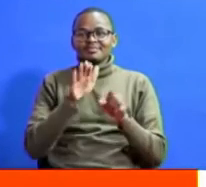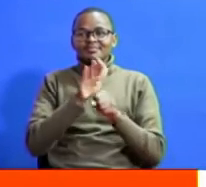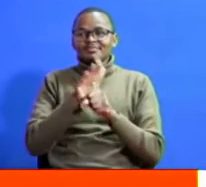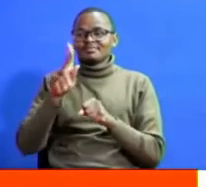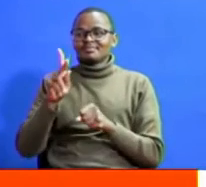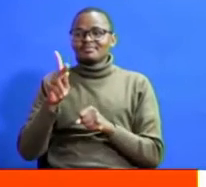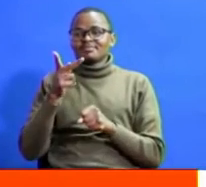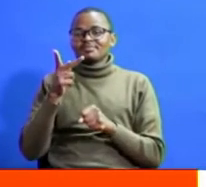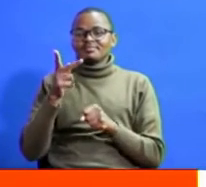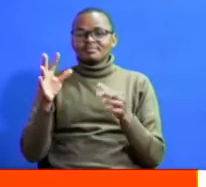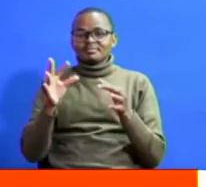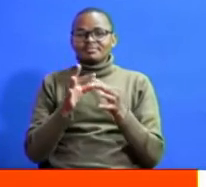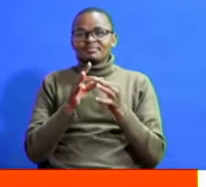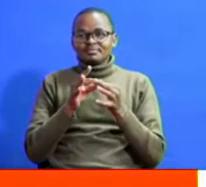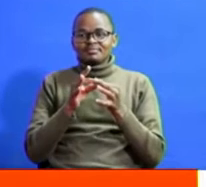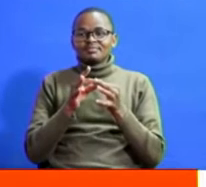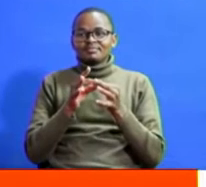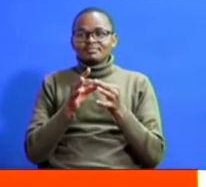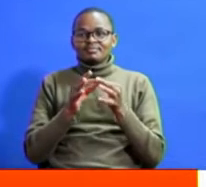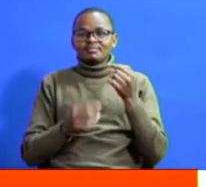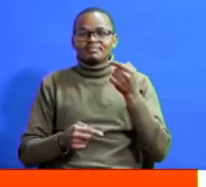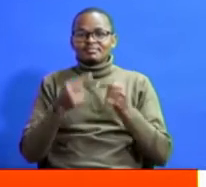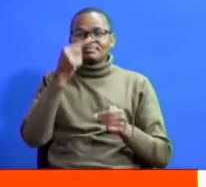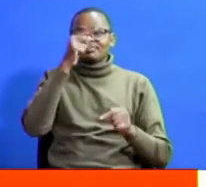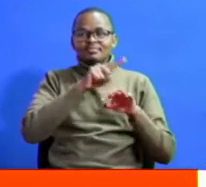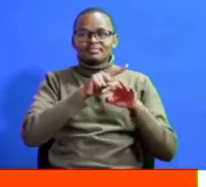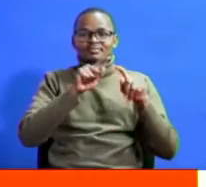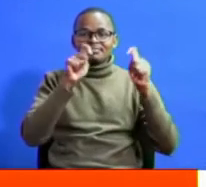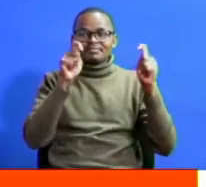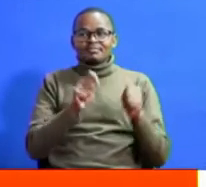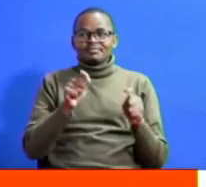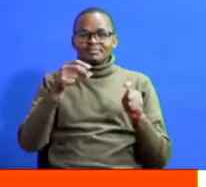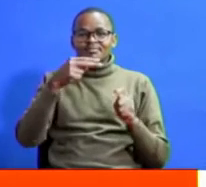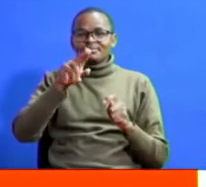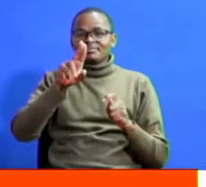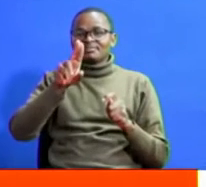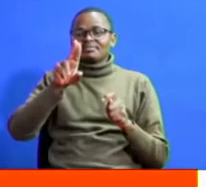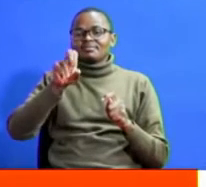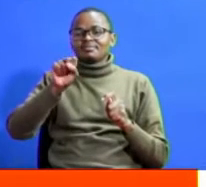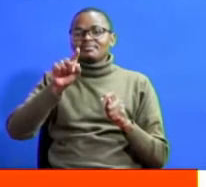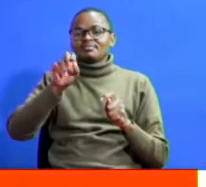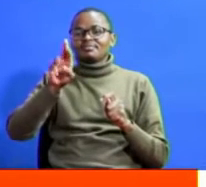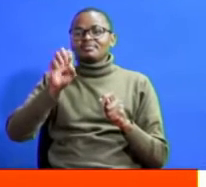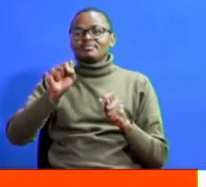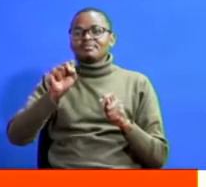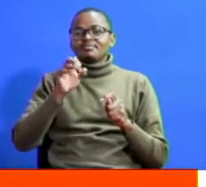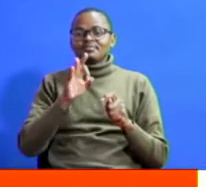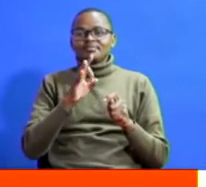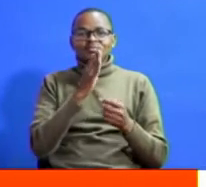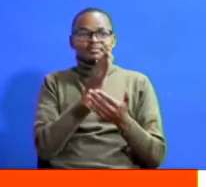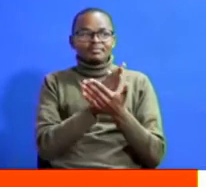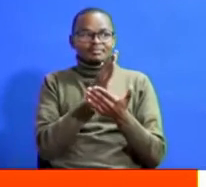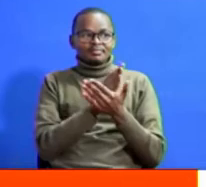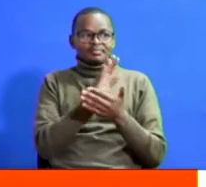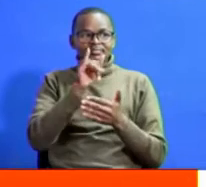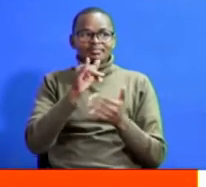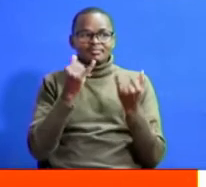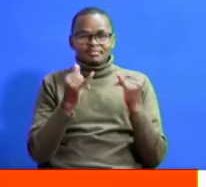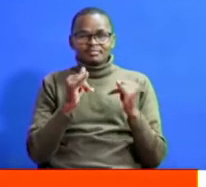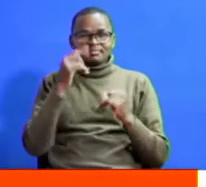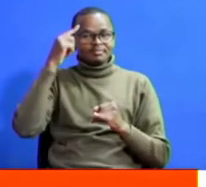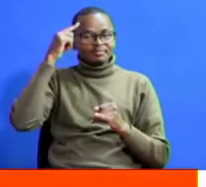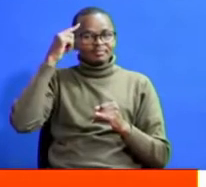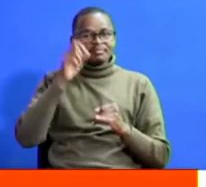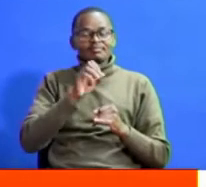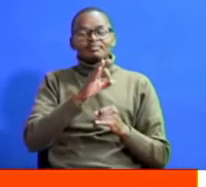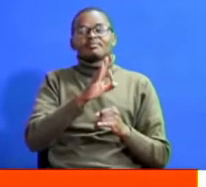Kenyans joining the bandwagon of the Aslan Nation. So if actually to go by the current perception